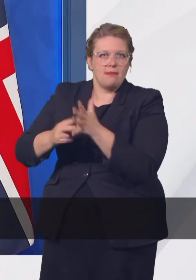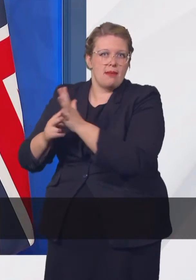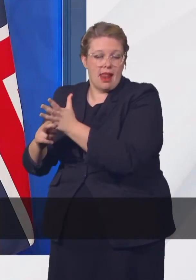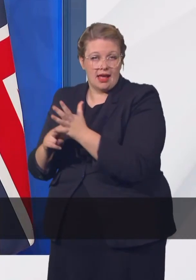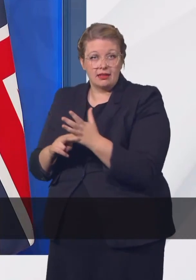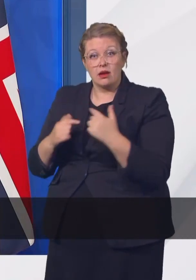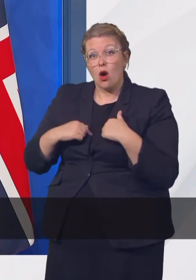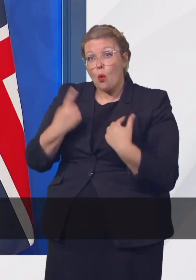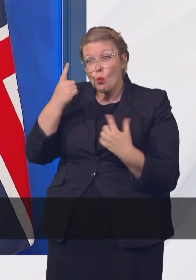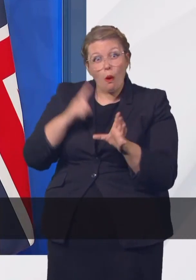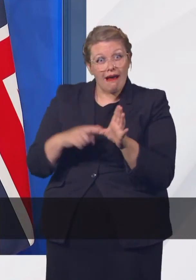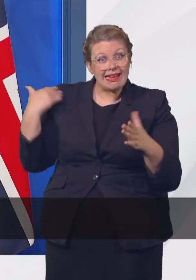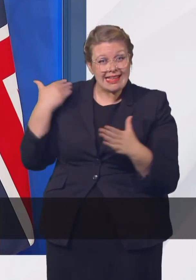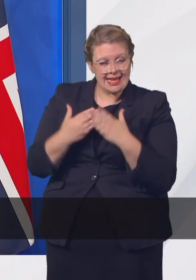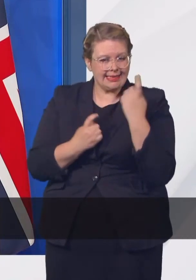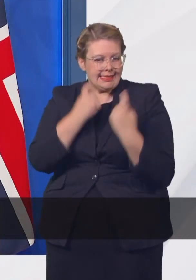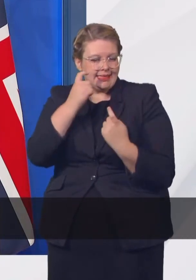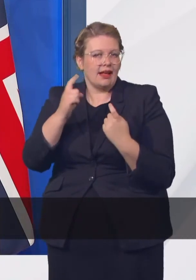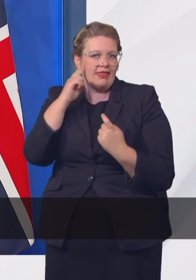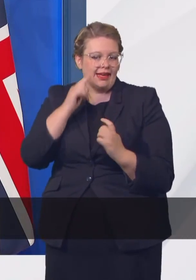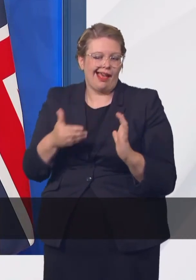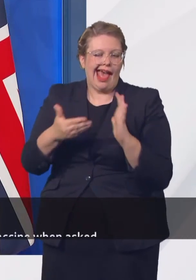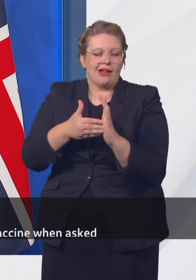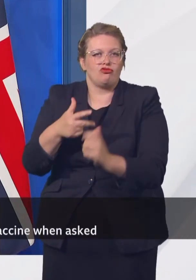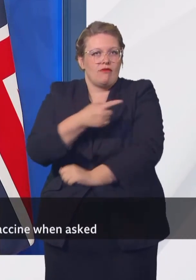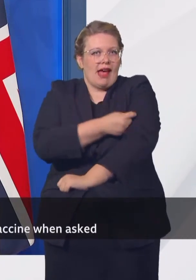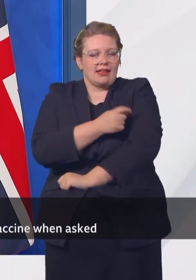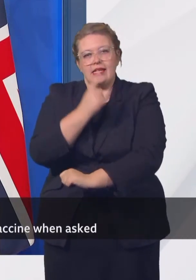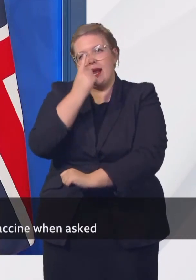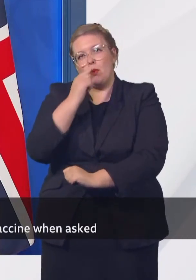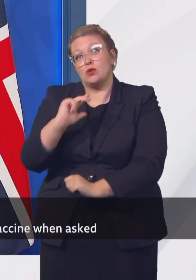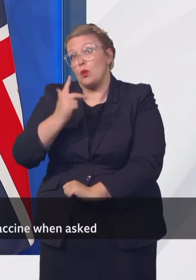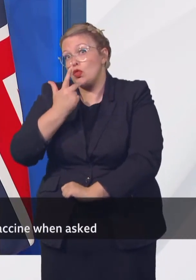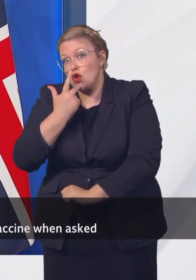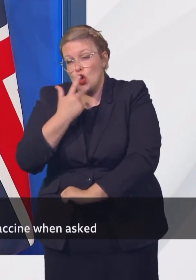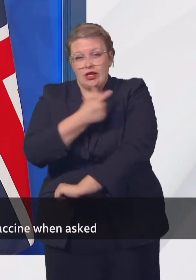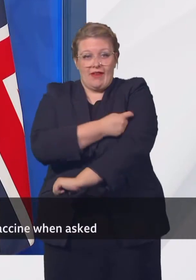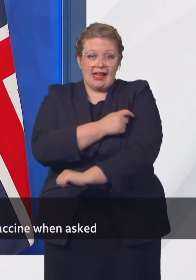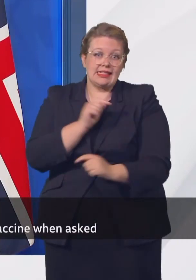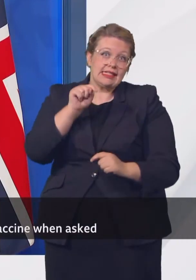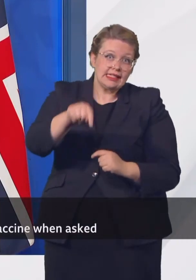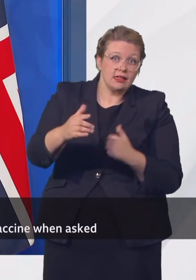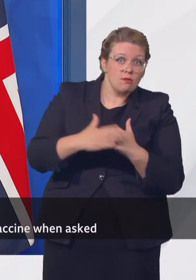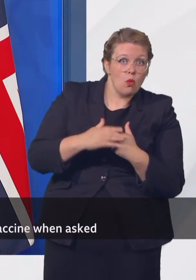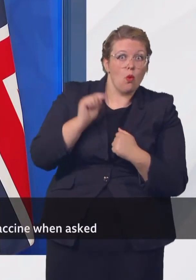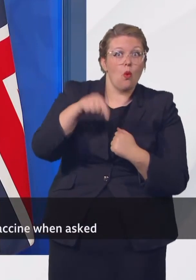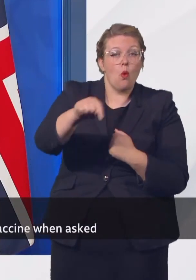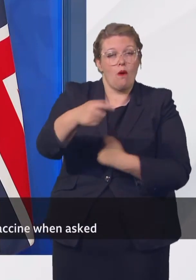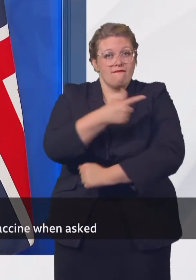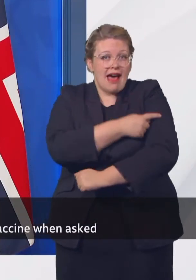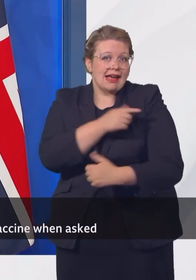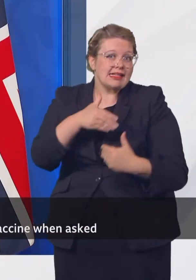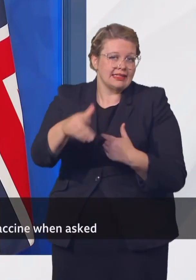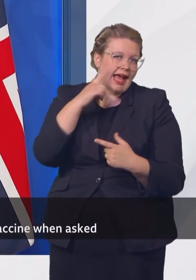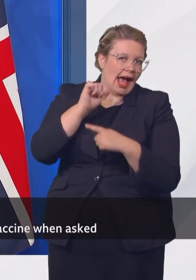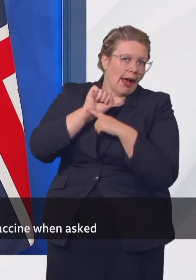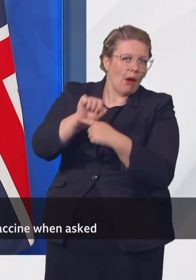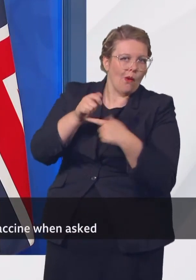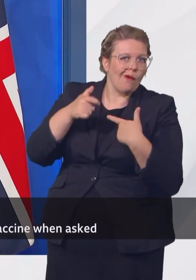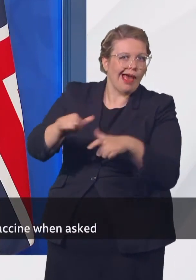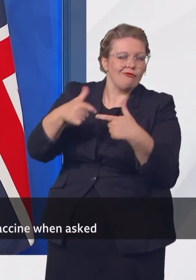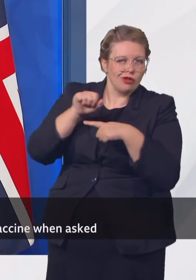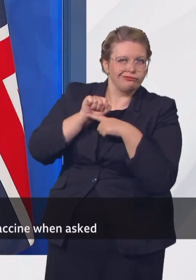now. And we've backed some of the only clinical trials in the world looking specifically at booster